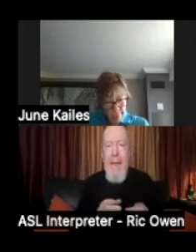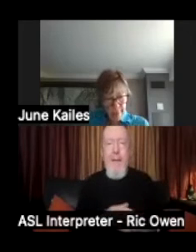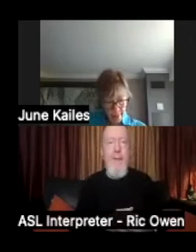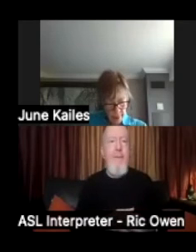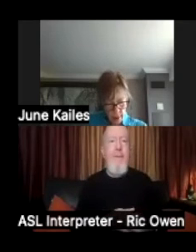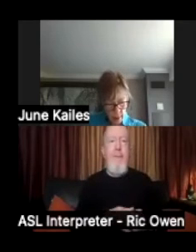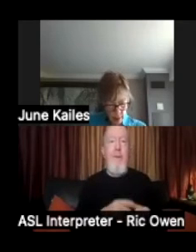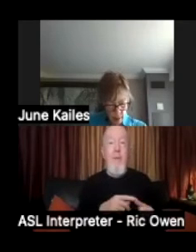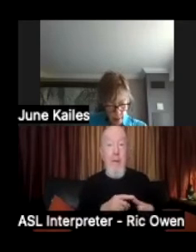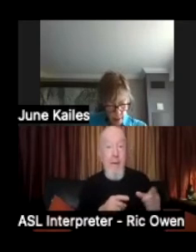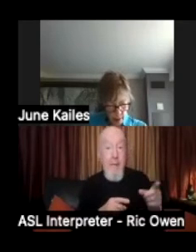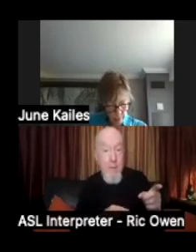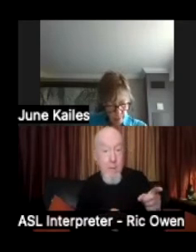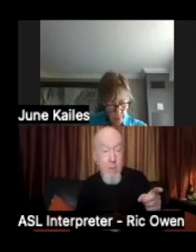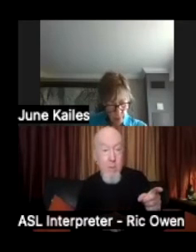have they